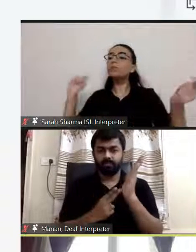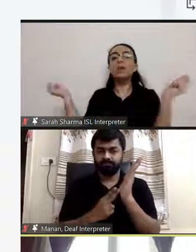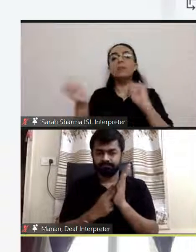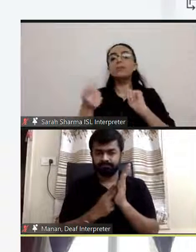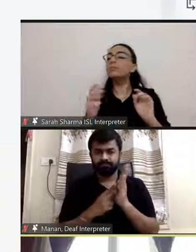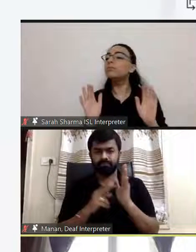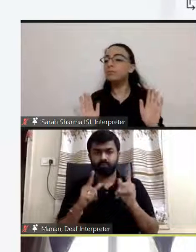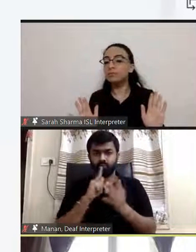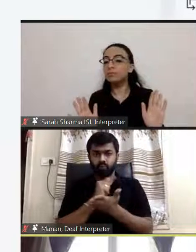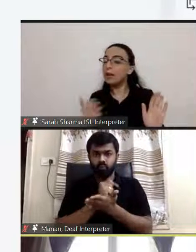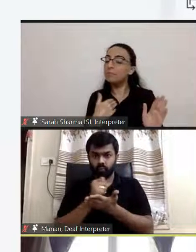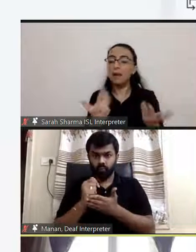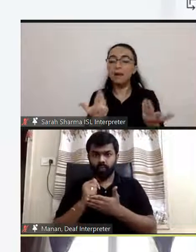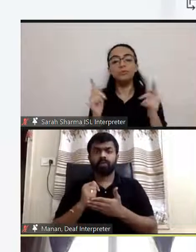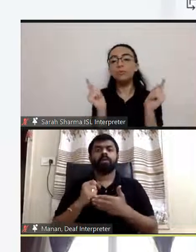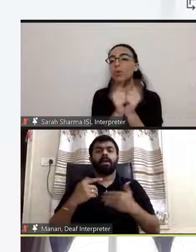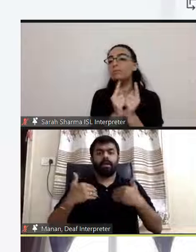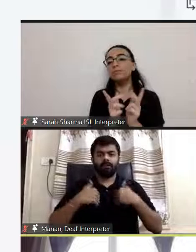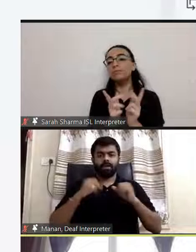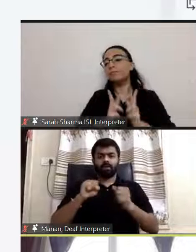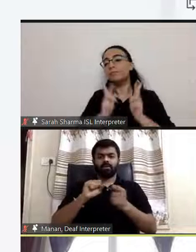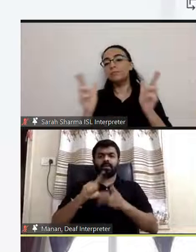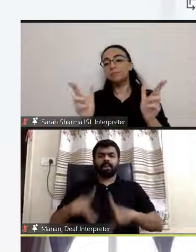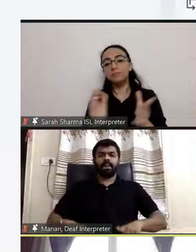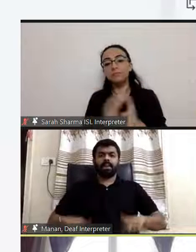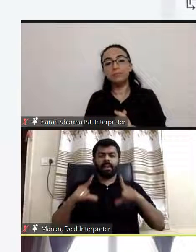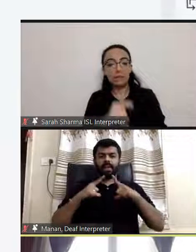what I can say in short. You can read the